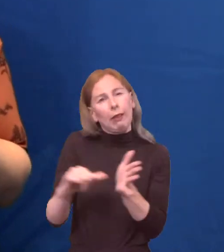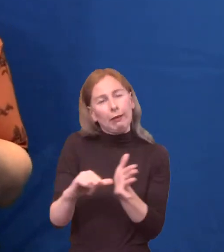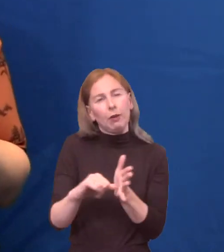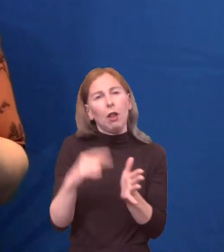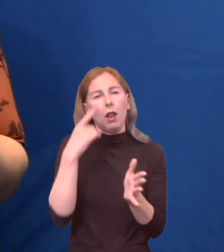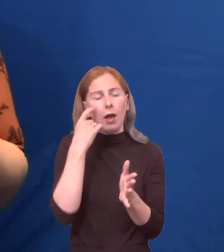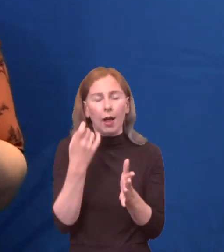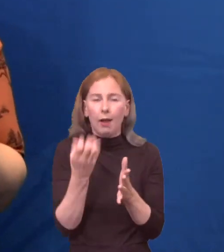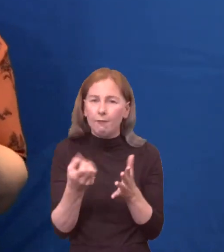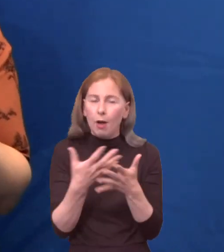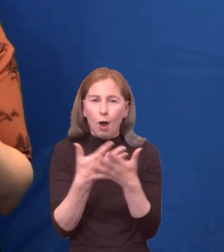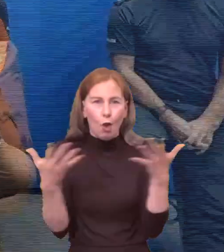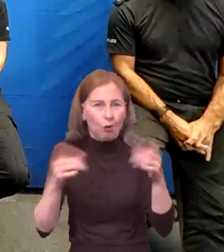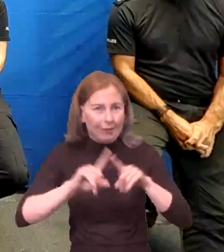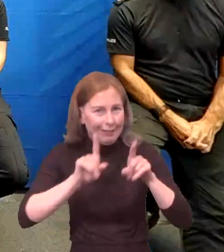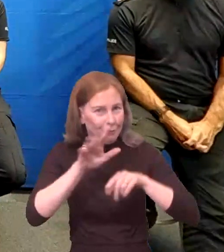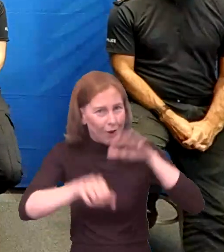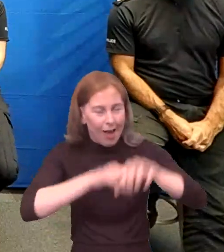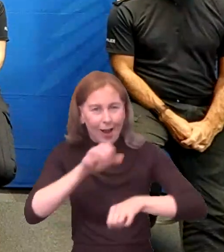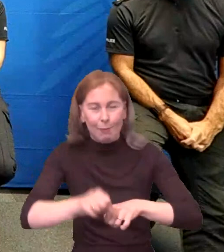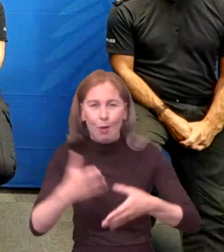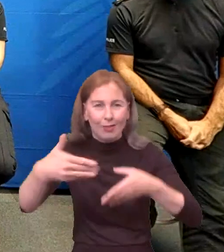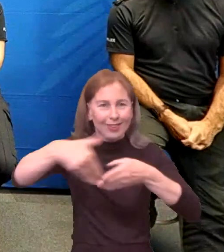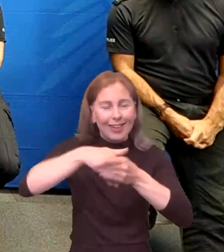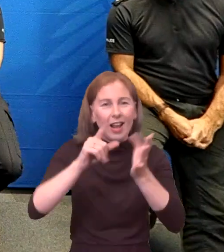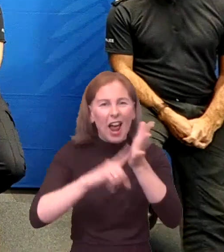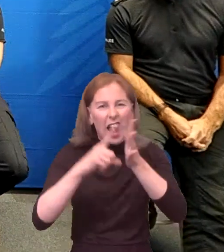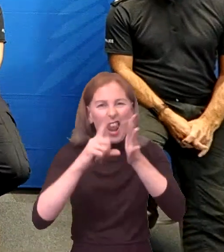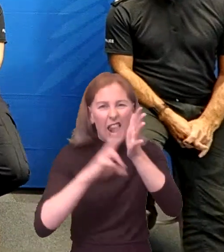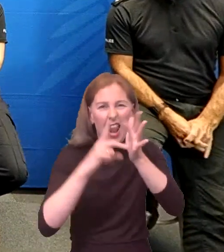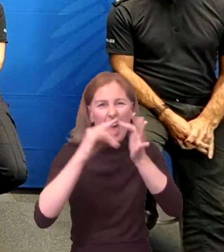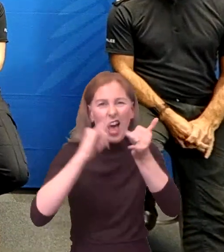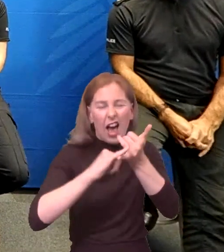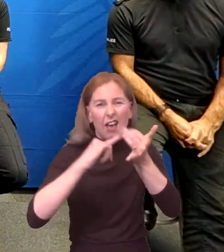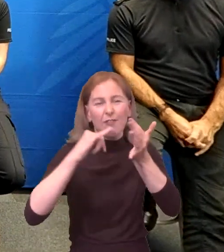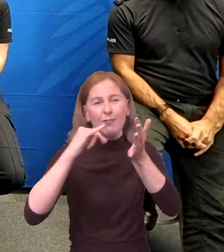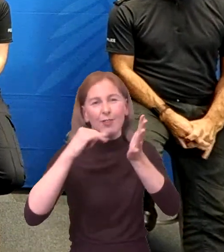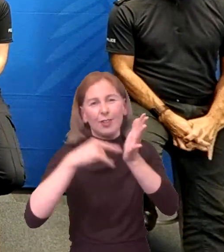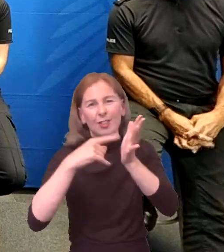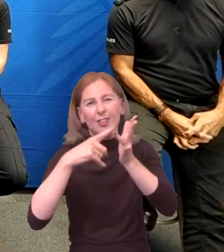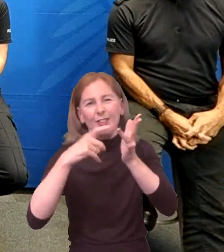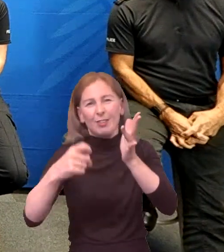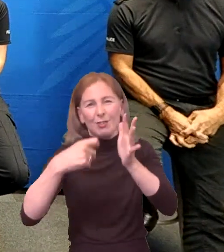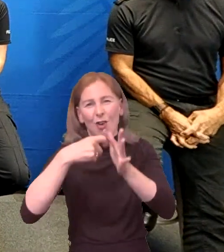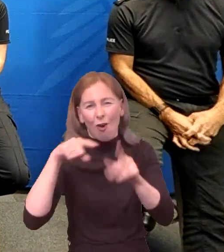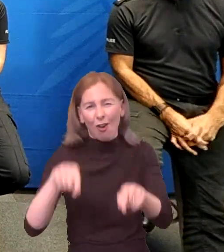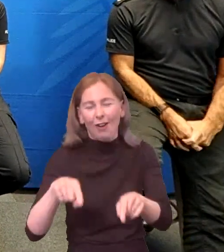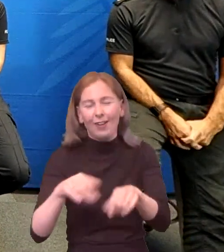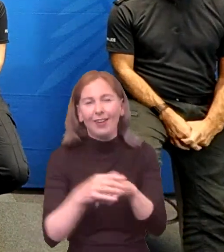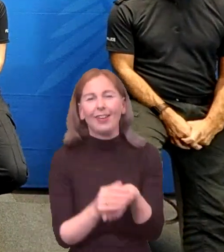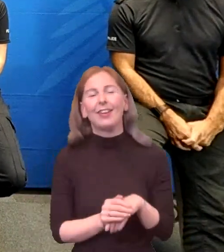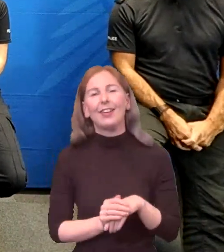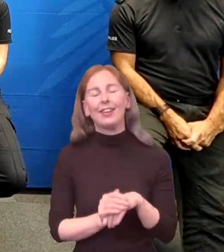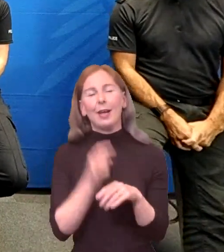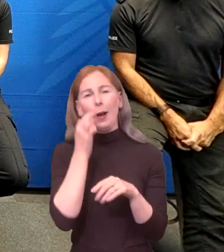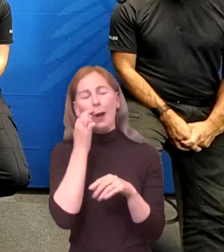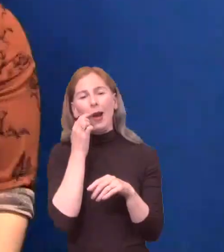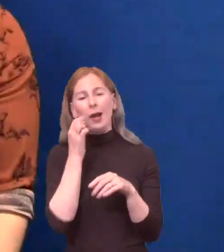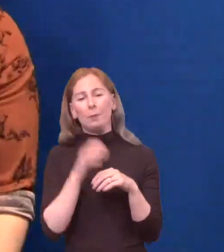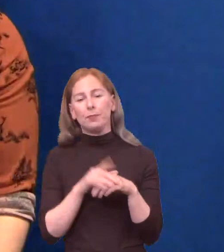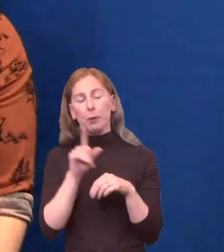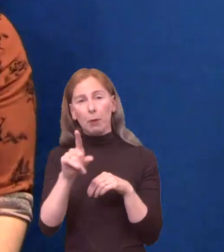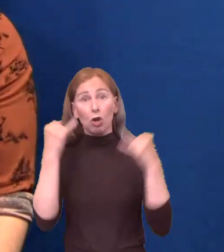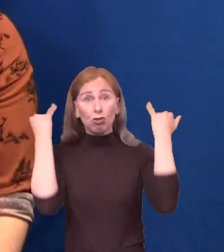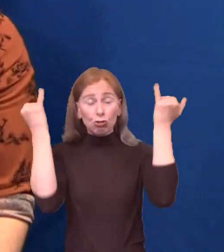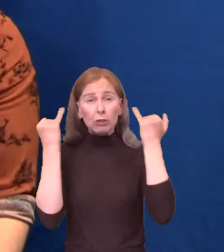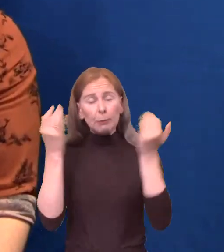like and see how many categories of livestock everyone in this panel can get. So I should give you a second. But sheep in particular are